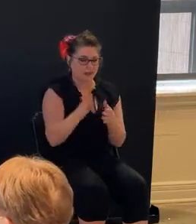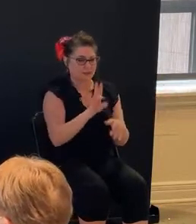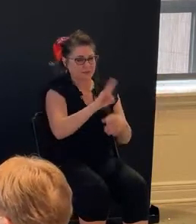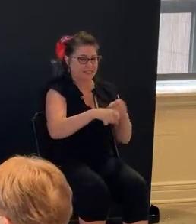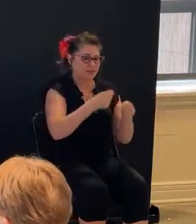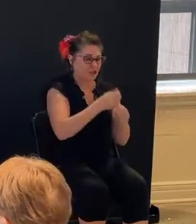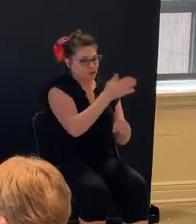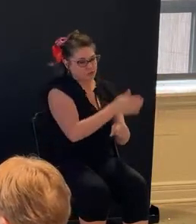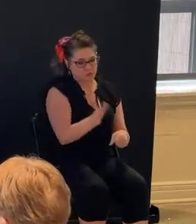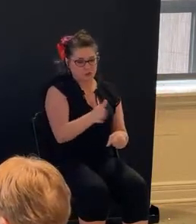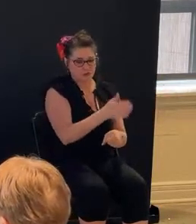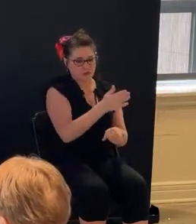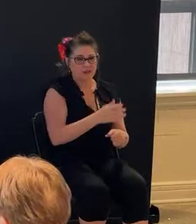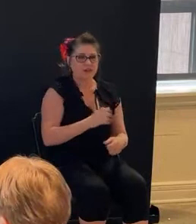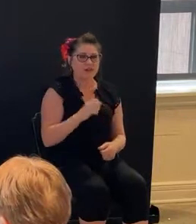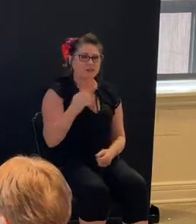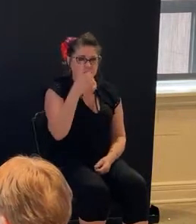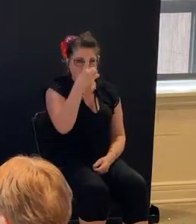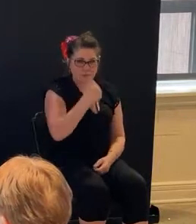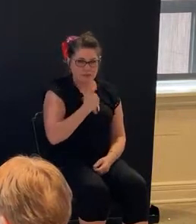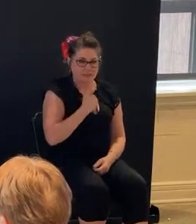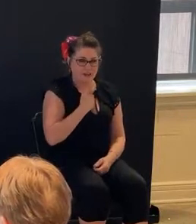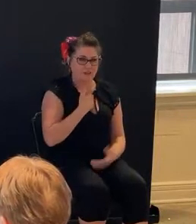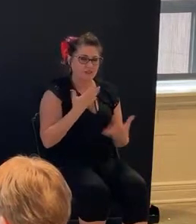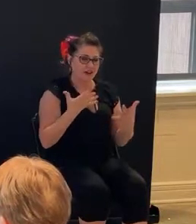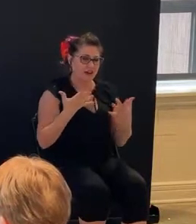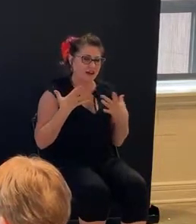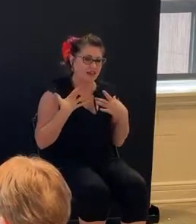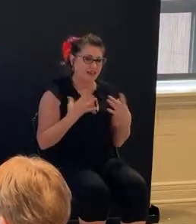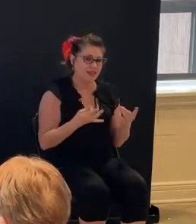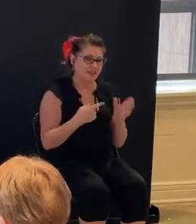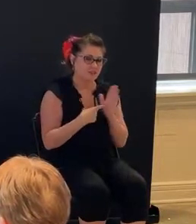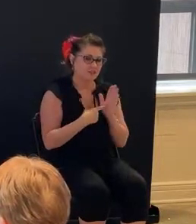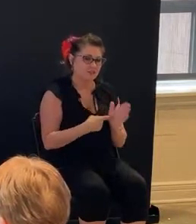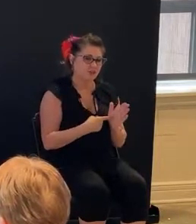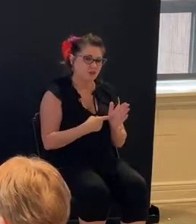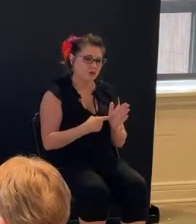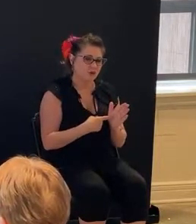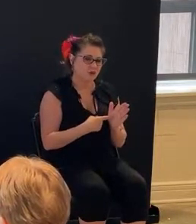And so I like to show how often